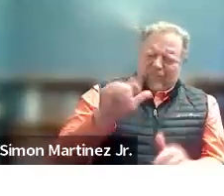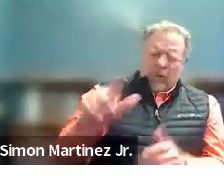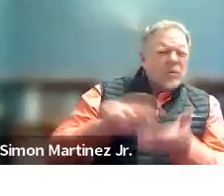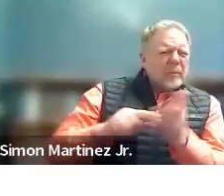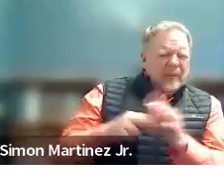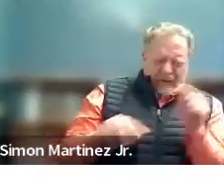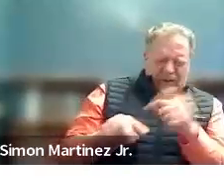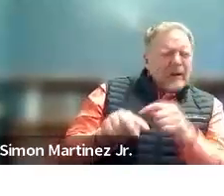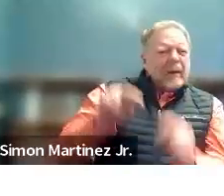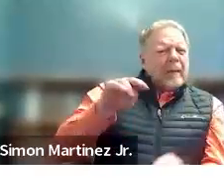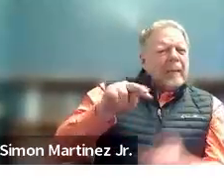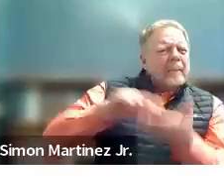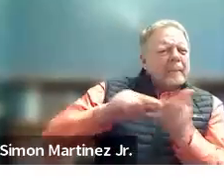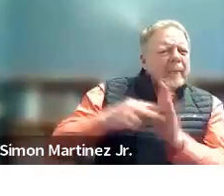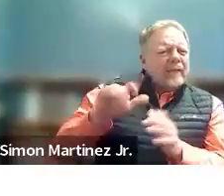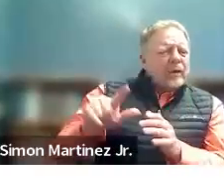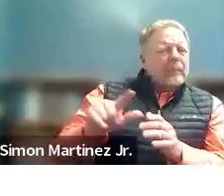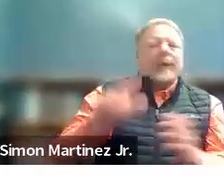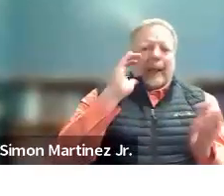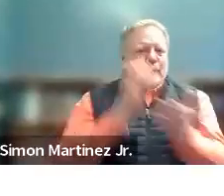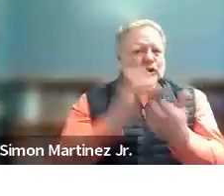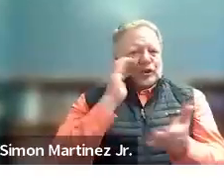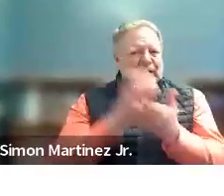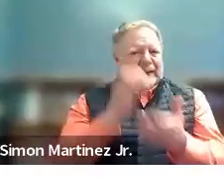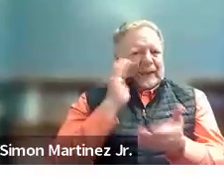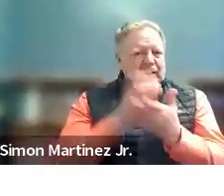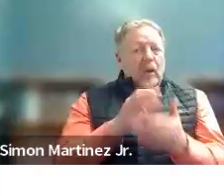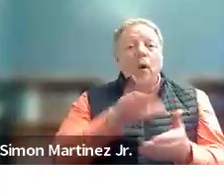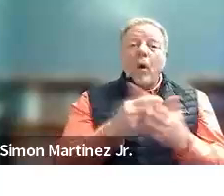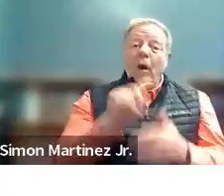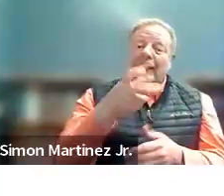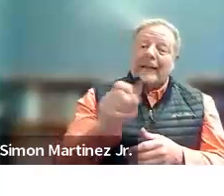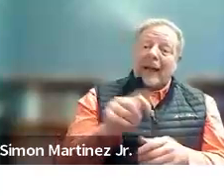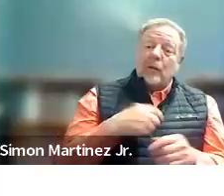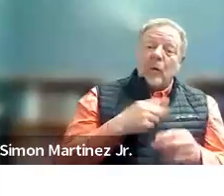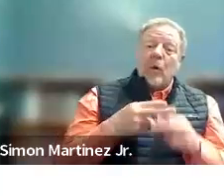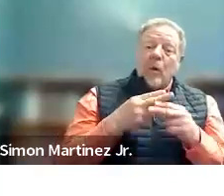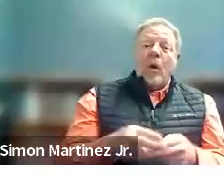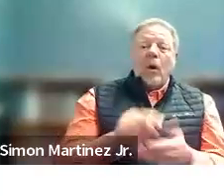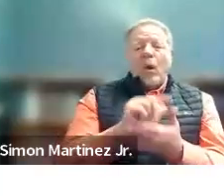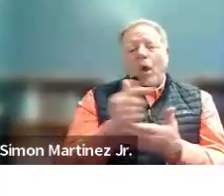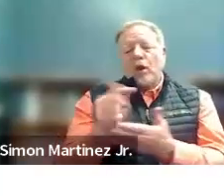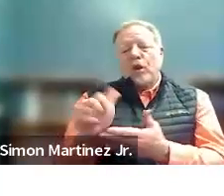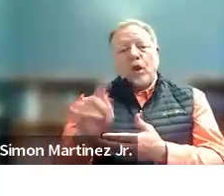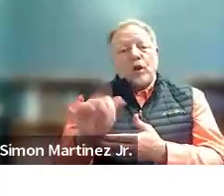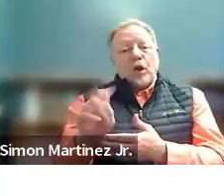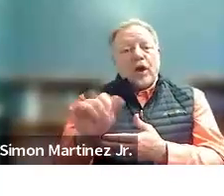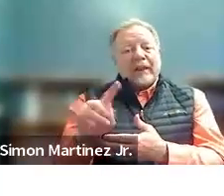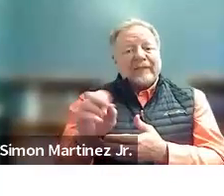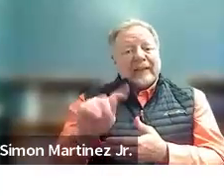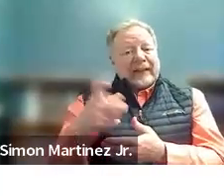about images. So alt text is usually what we call it. We mean alternative text when we say